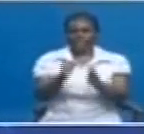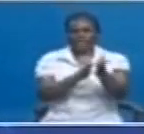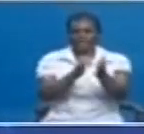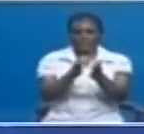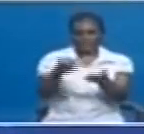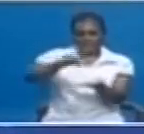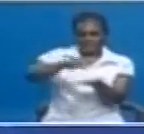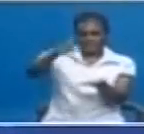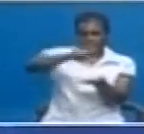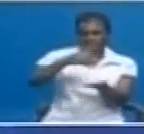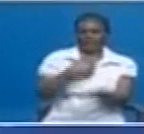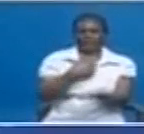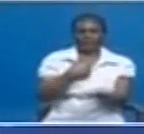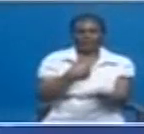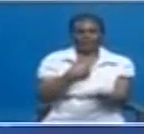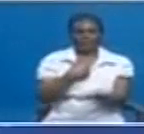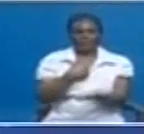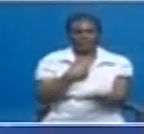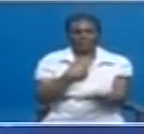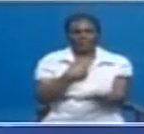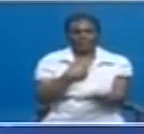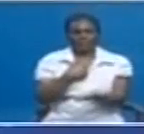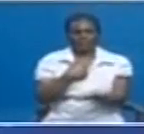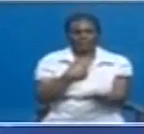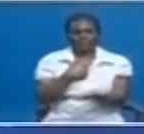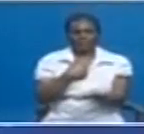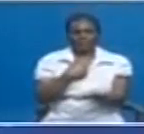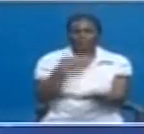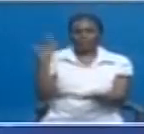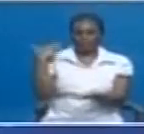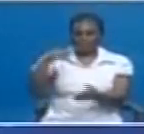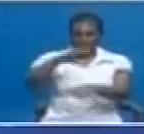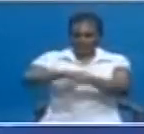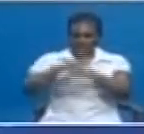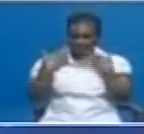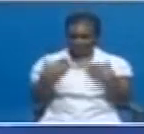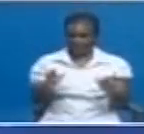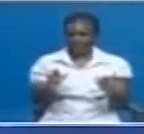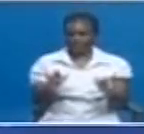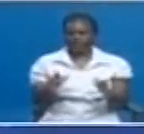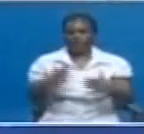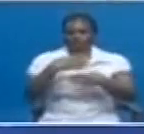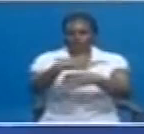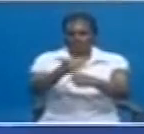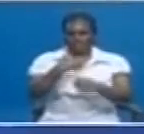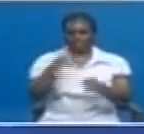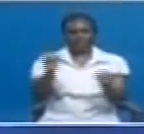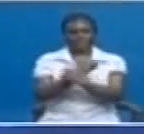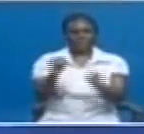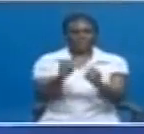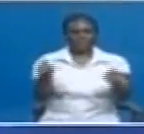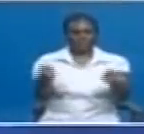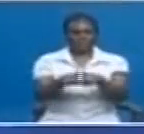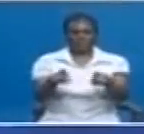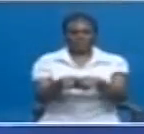will arise. So the kind of interest rates we've been afforded before, by virtue of the fact that people have more confidence in our ability to pay, is going